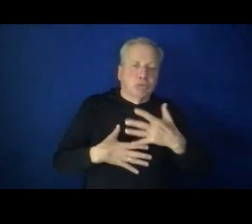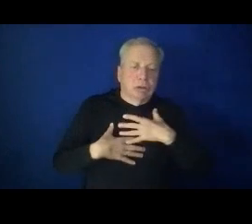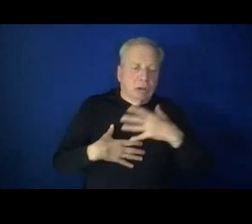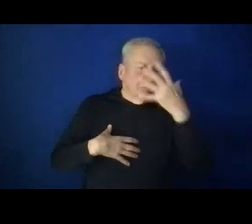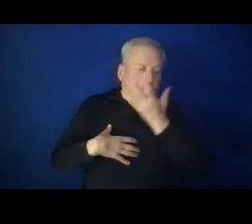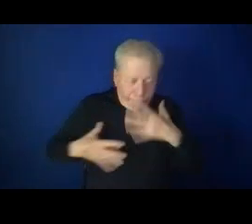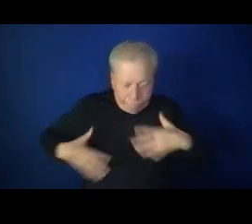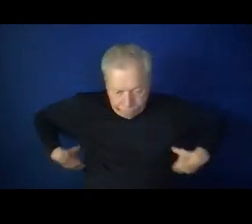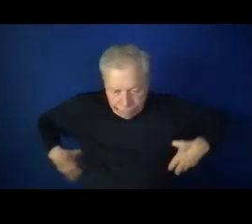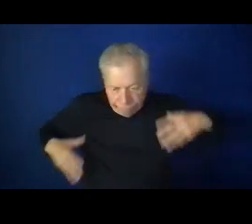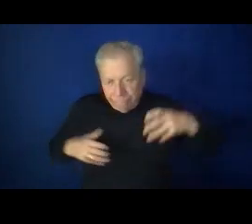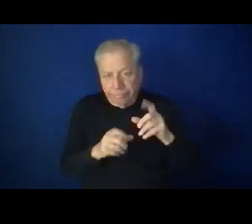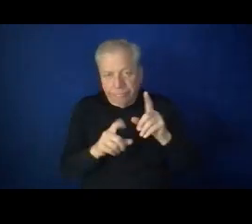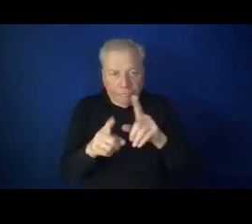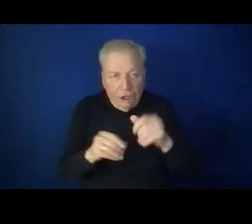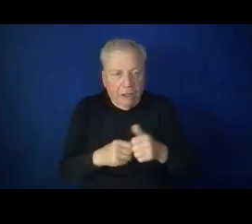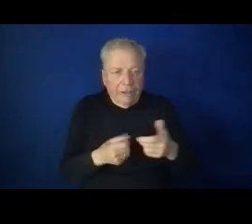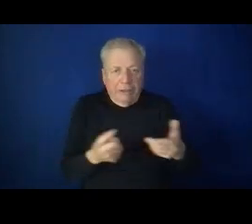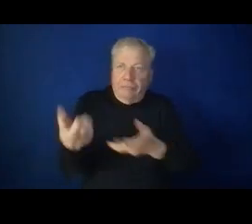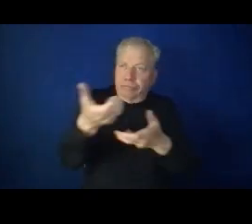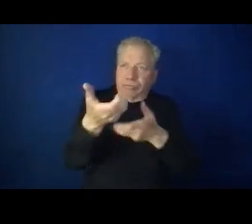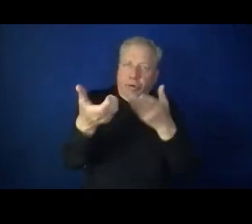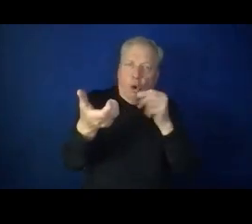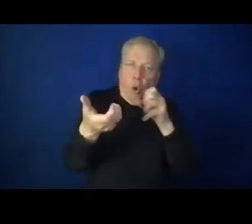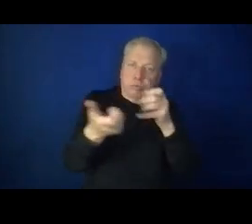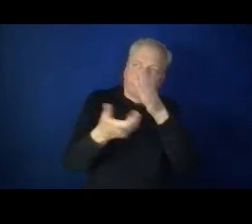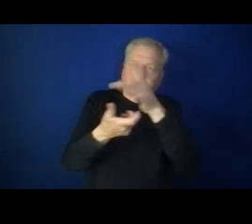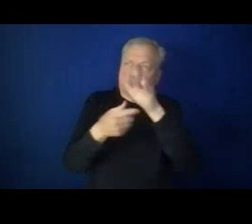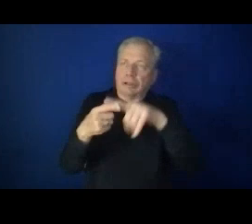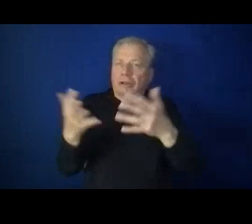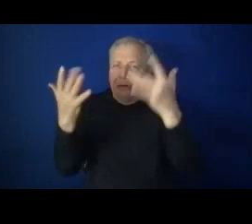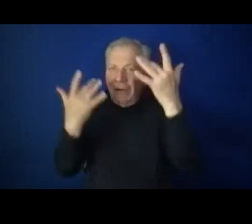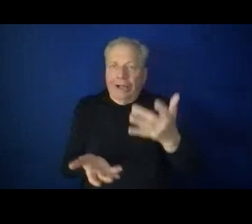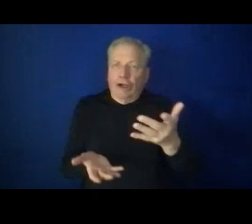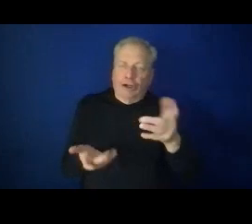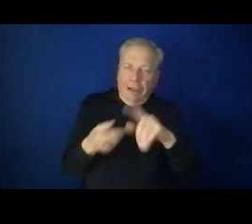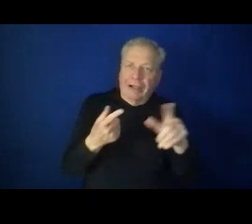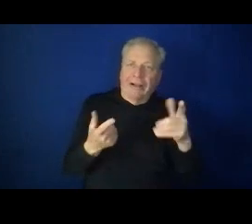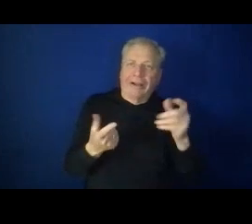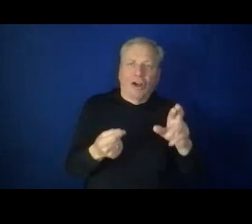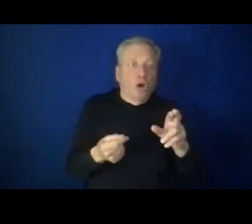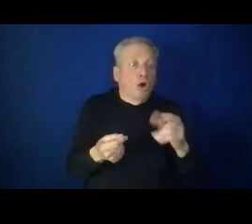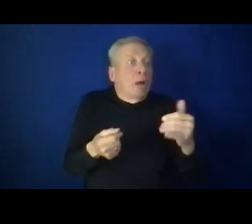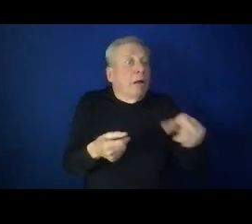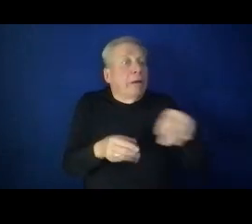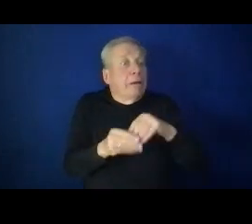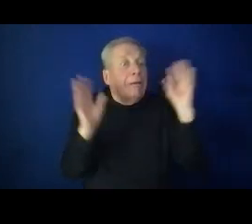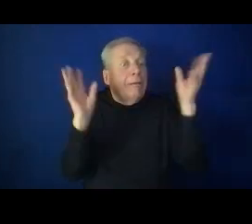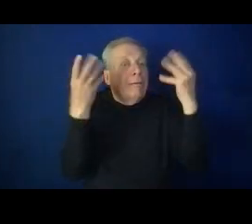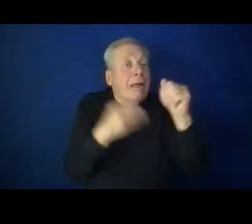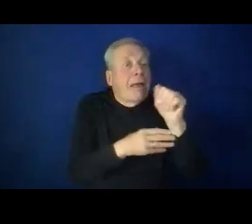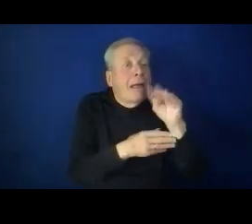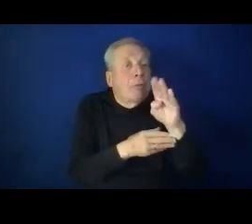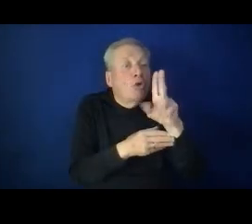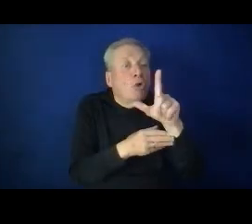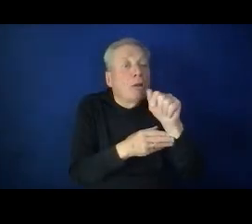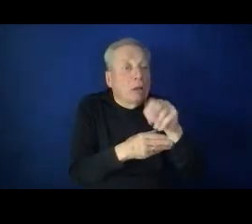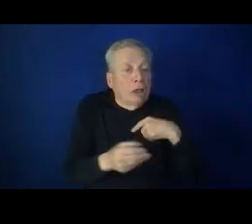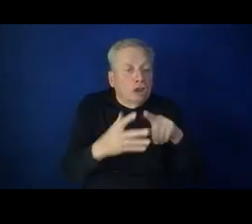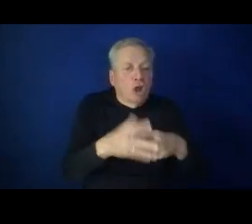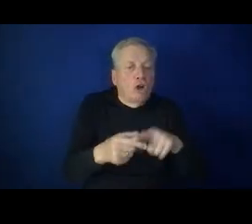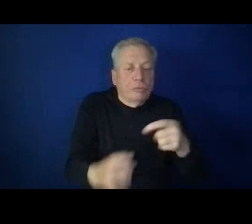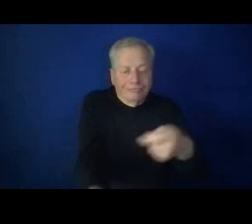and carry the fire hose into the building. Or I may be on the ambulance starting an IV for someone while we're en route